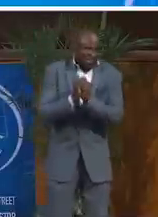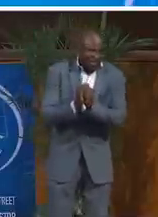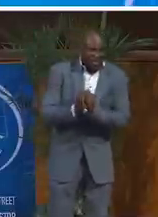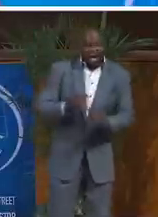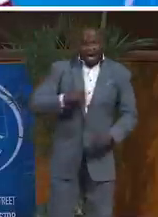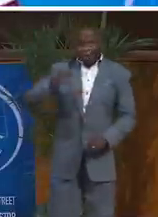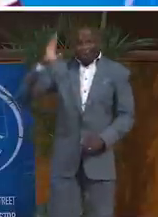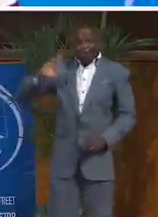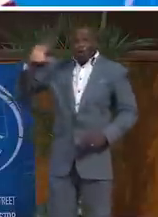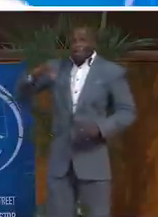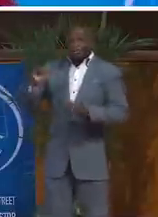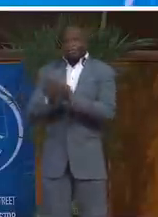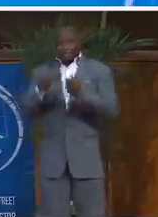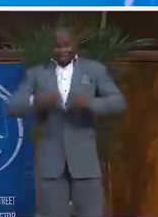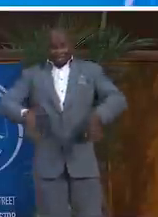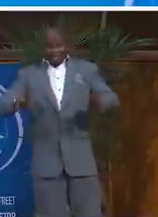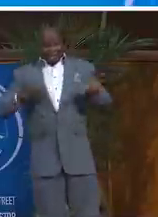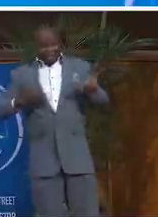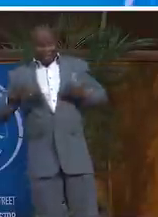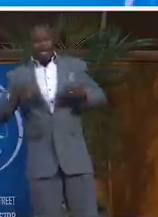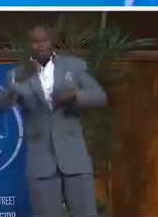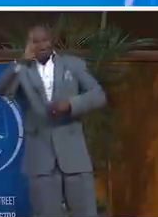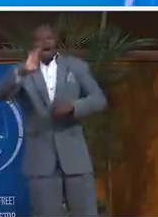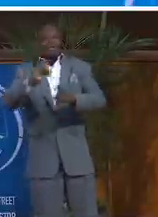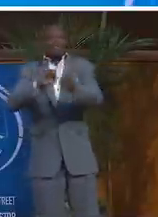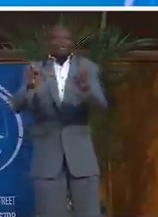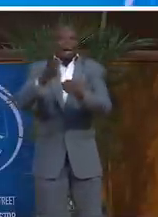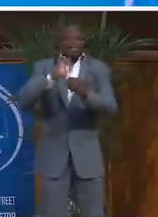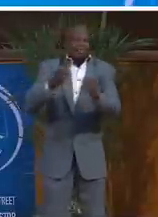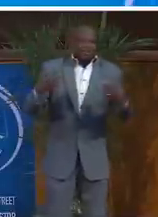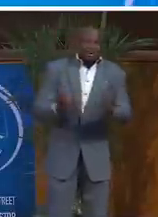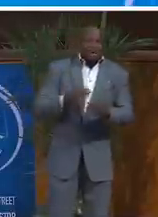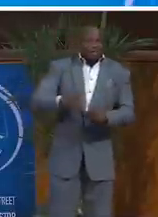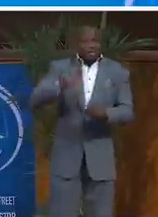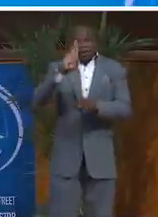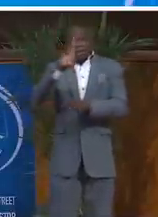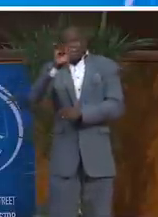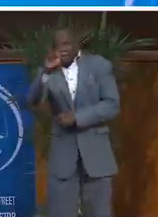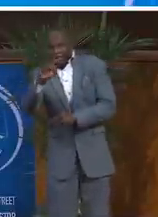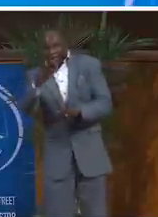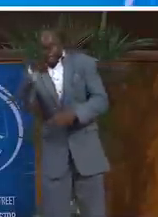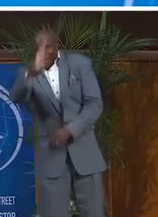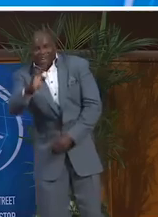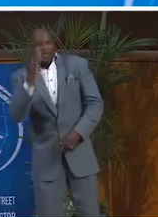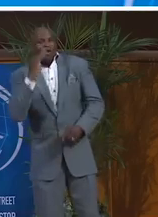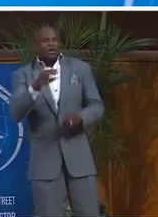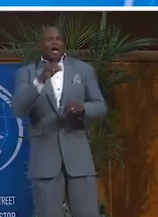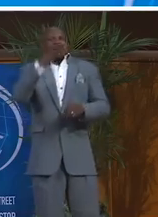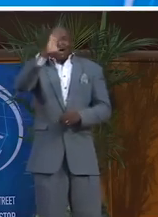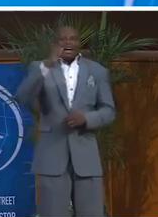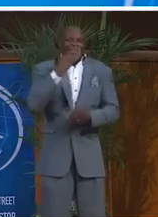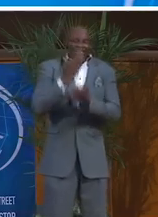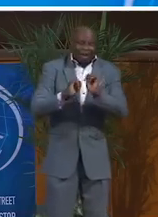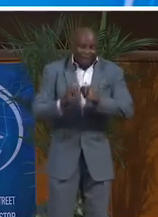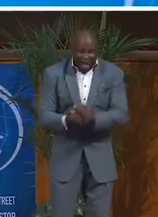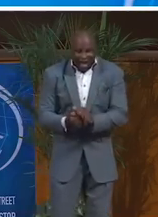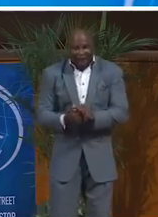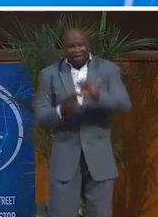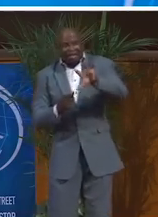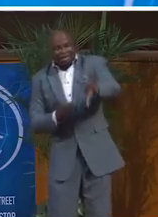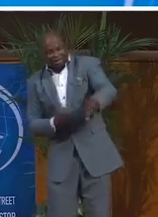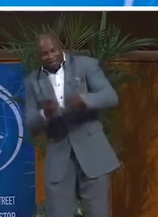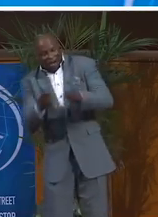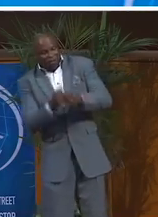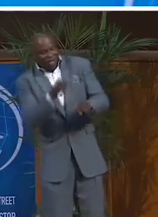I was about to give in, but God gave me strength. Whenever you hear, but God, you know that God has somehow